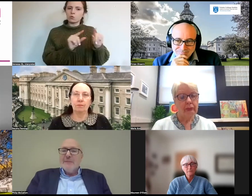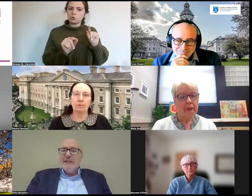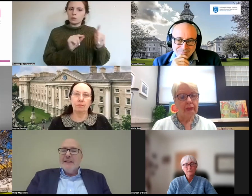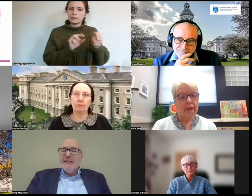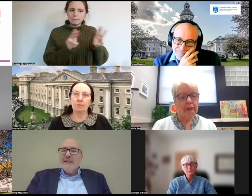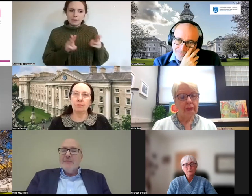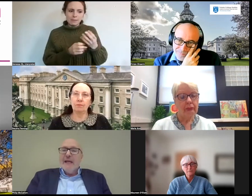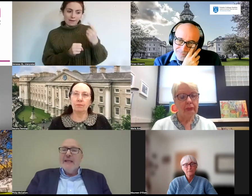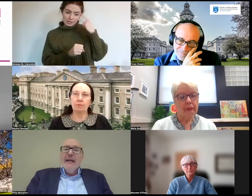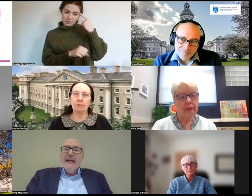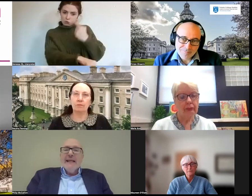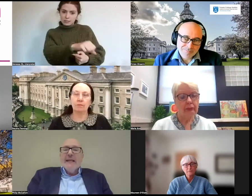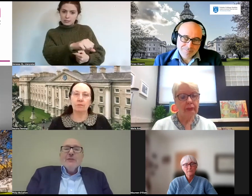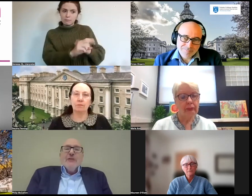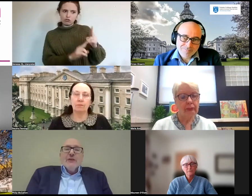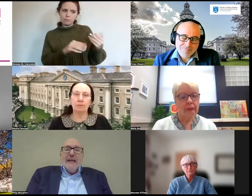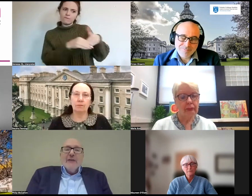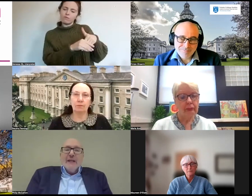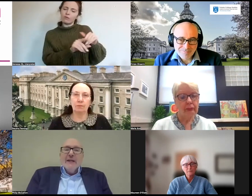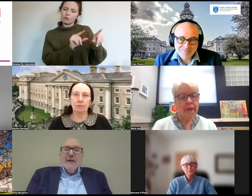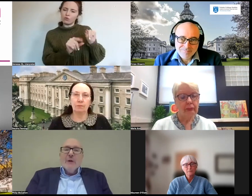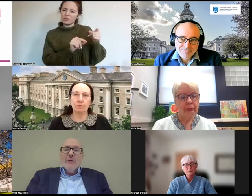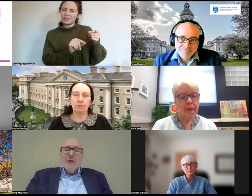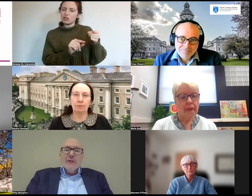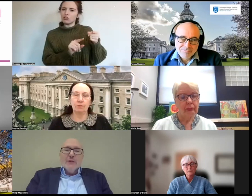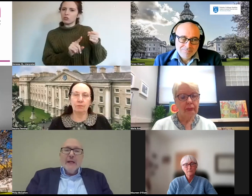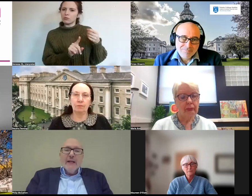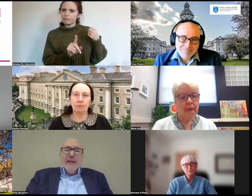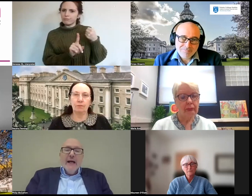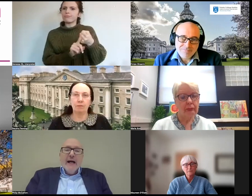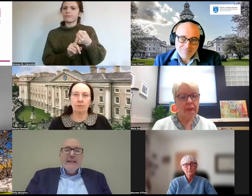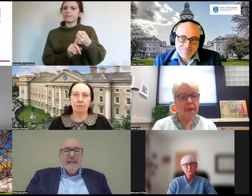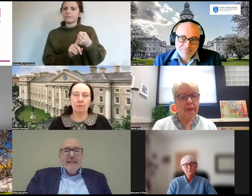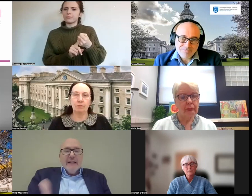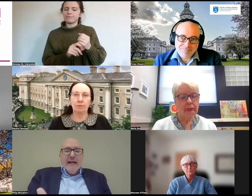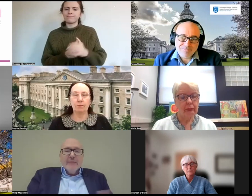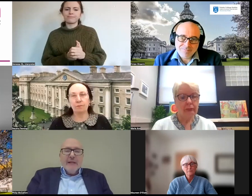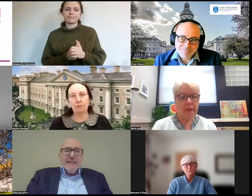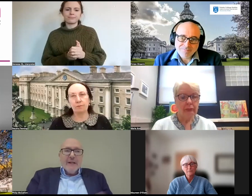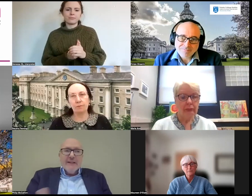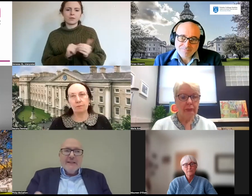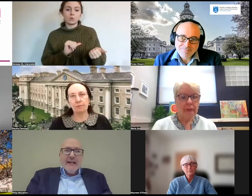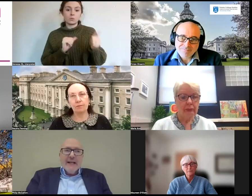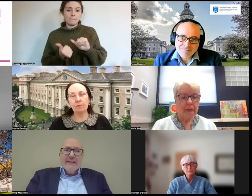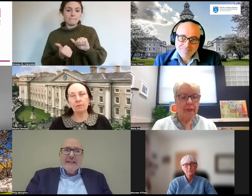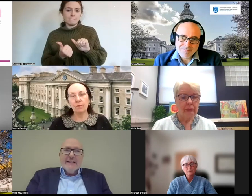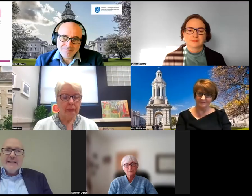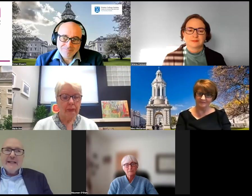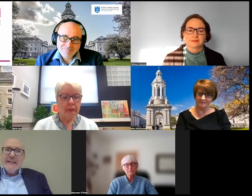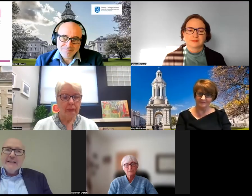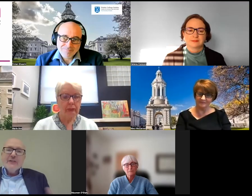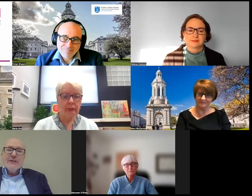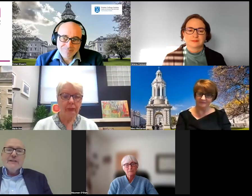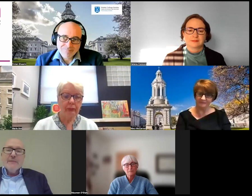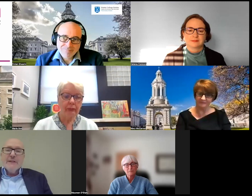intellectual disabilities get to make. And that should be driving what we're all doing. I think my experience in Ireland is that